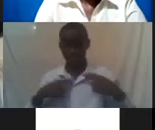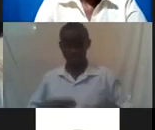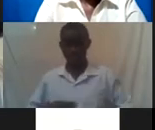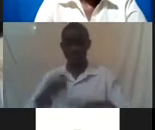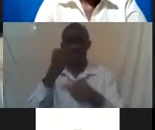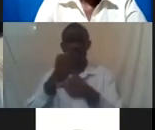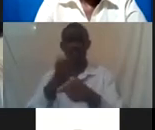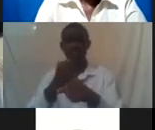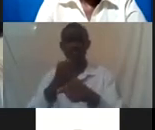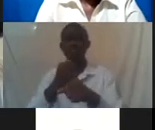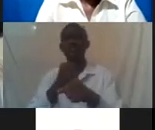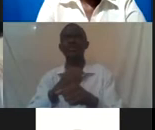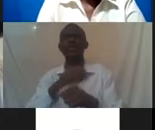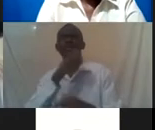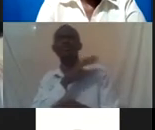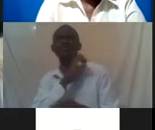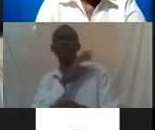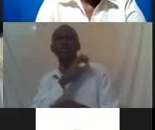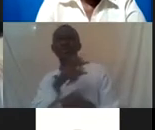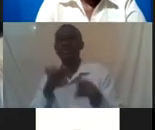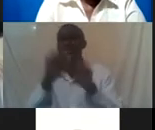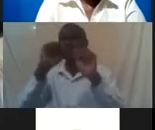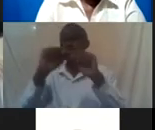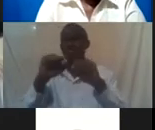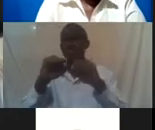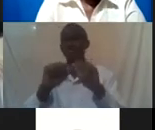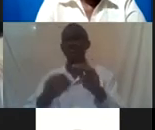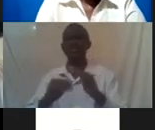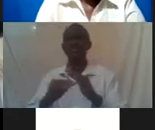complaining, they are saying they can oppose everything, but the reason is because